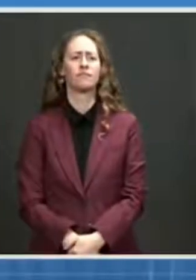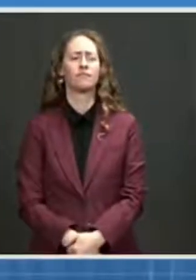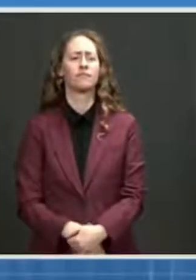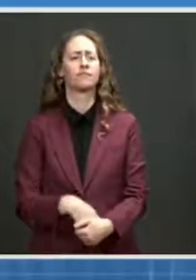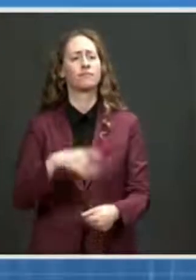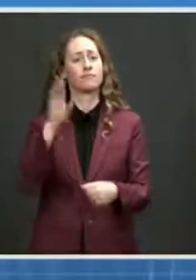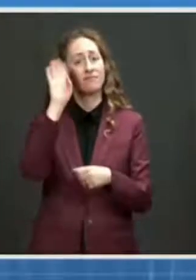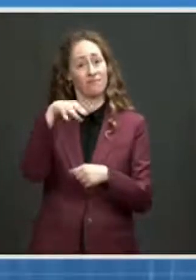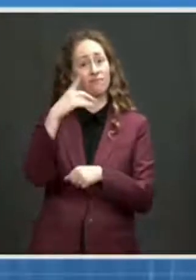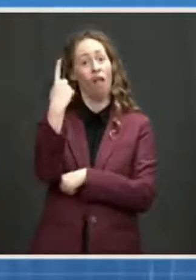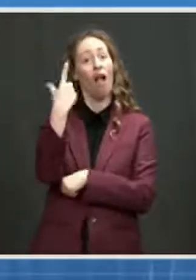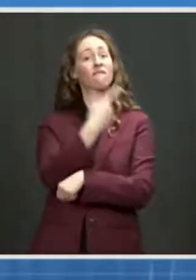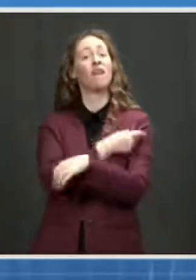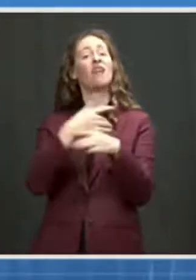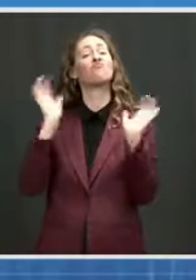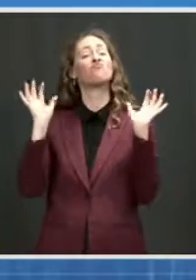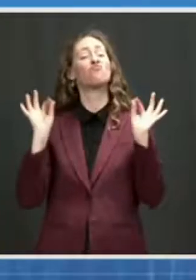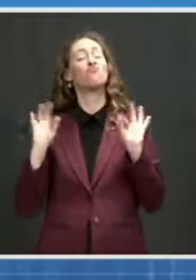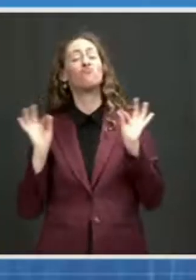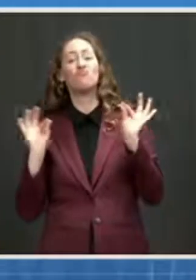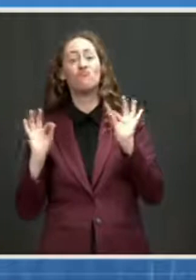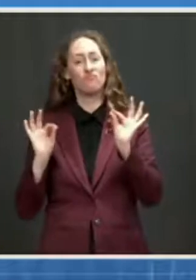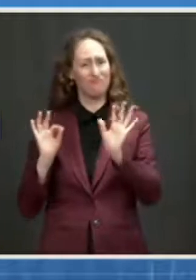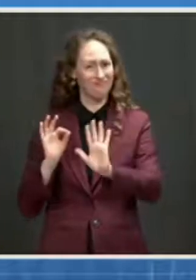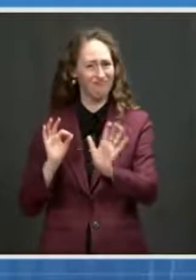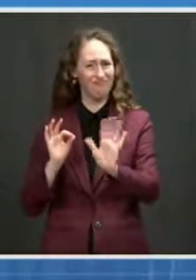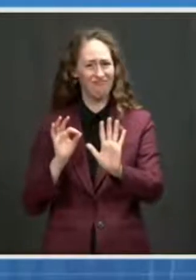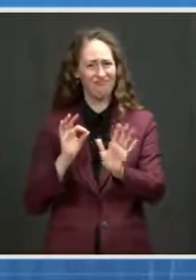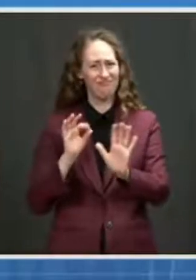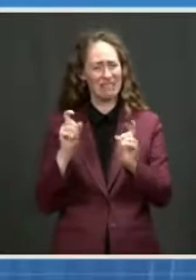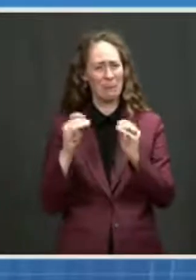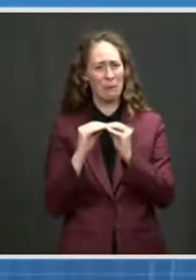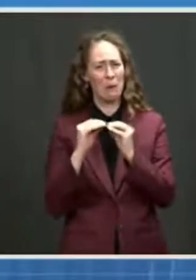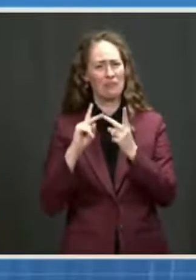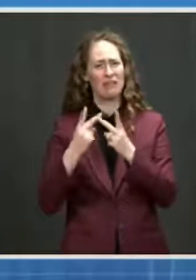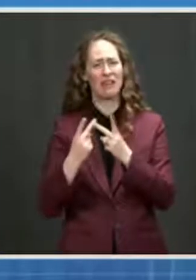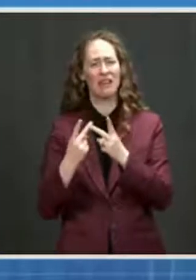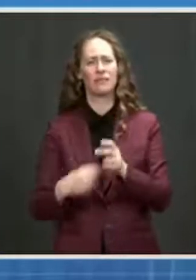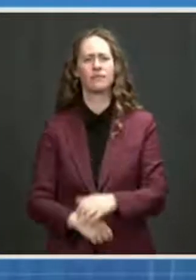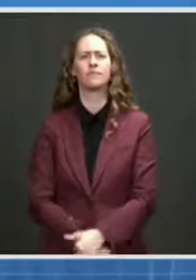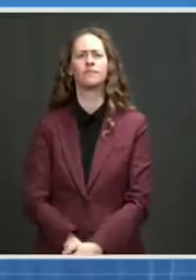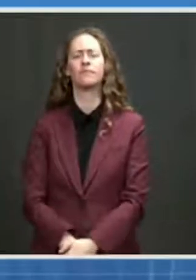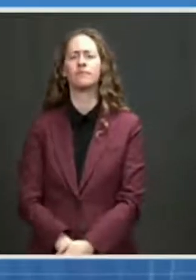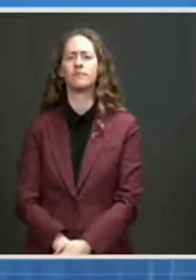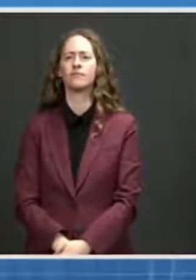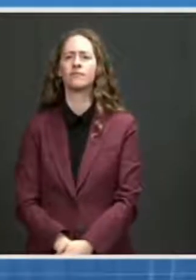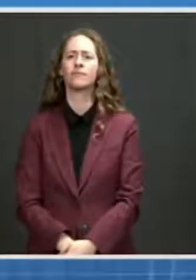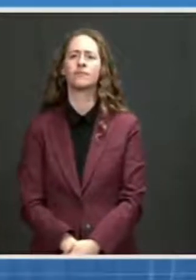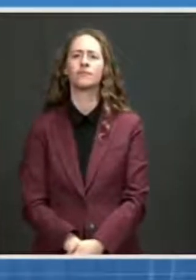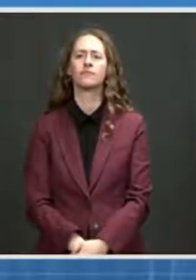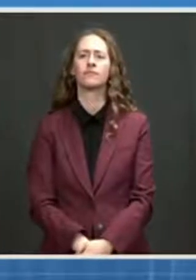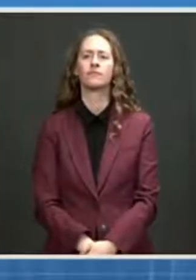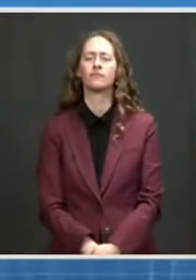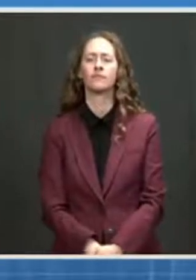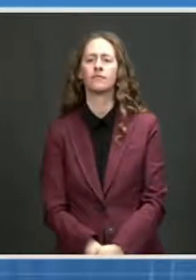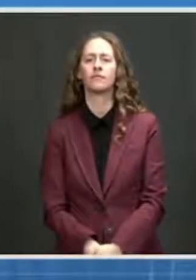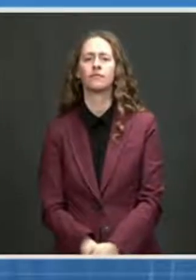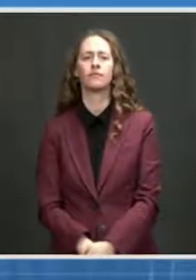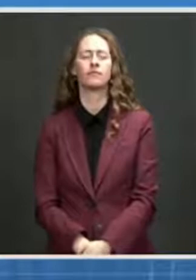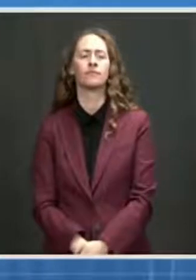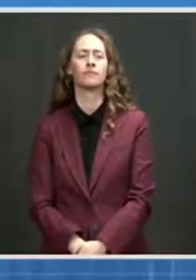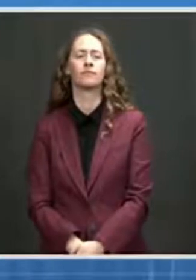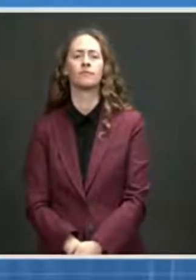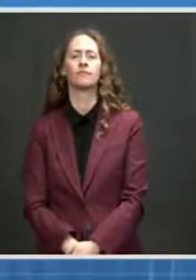dose of either the mRNA or AZ vaccine. Next slide. This slide graphically